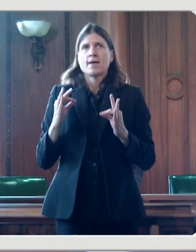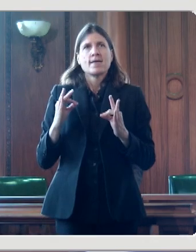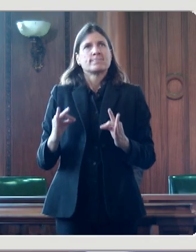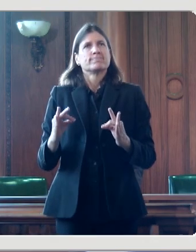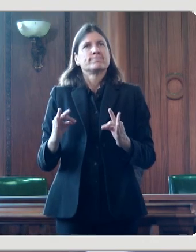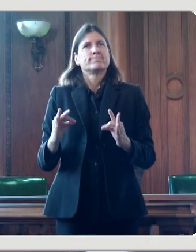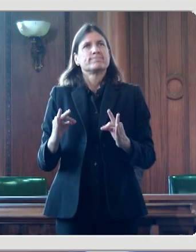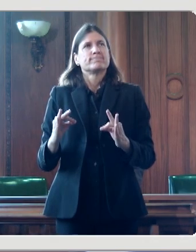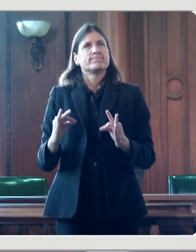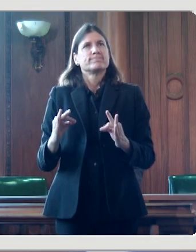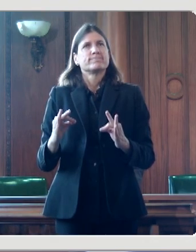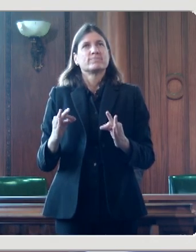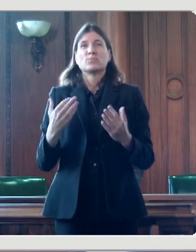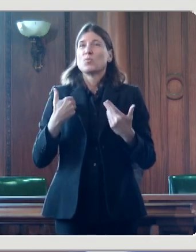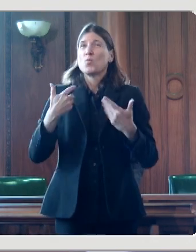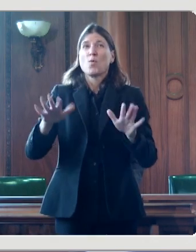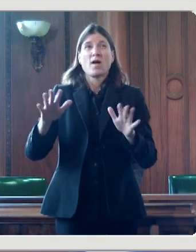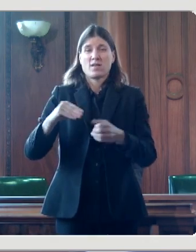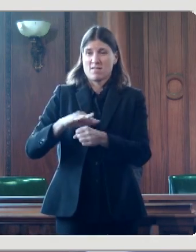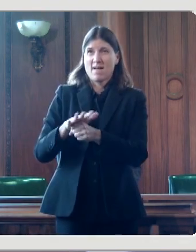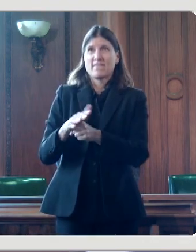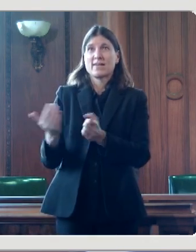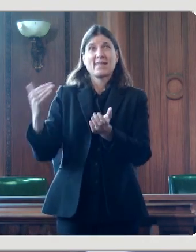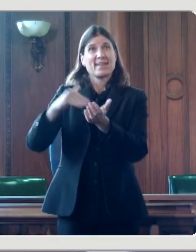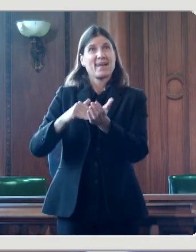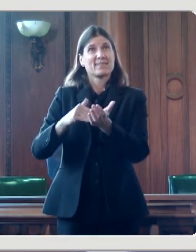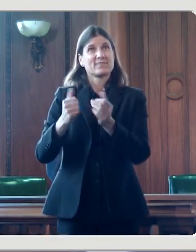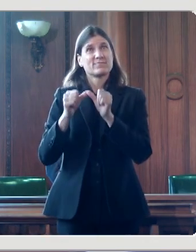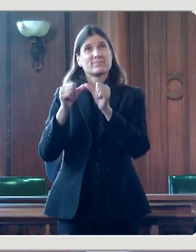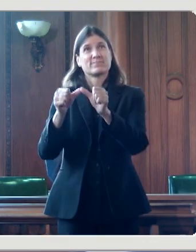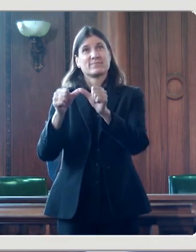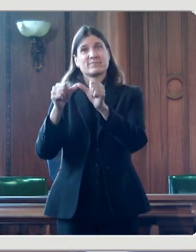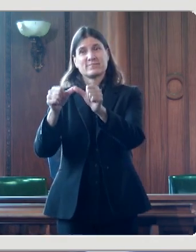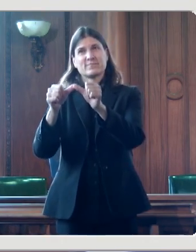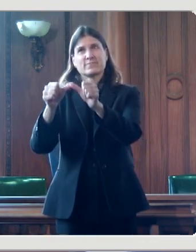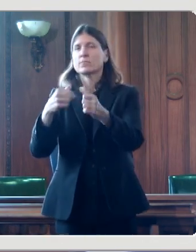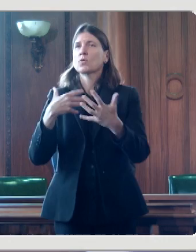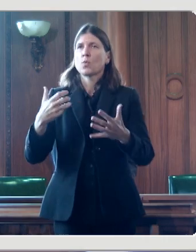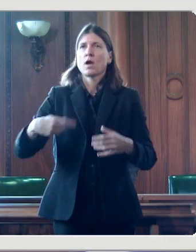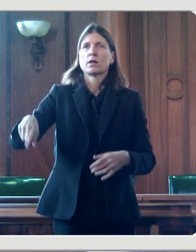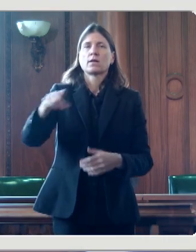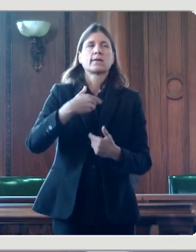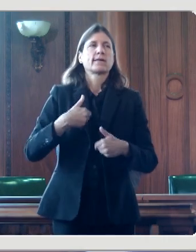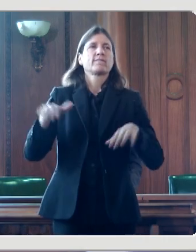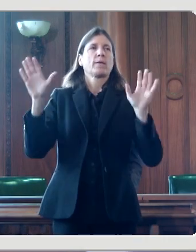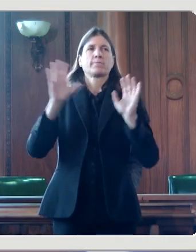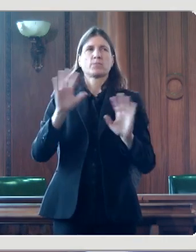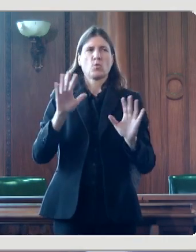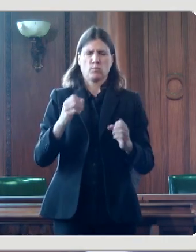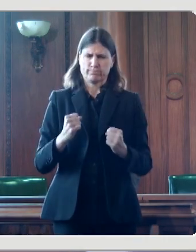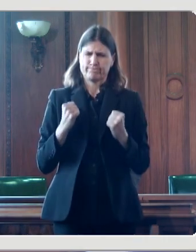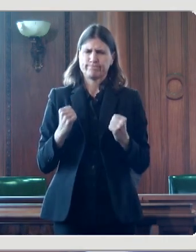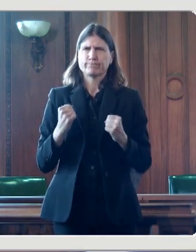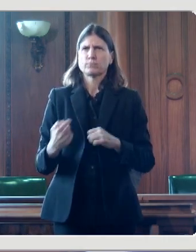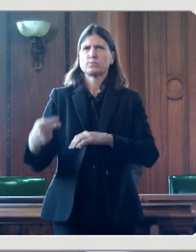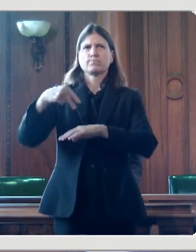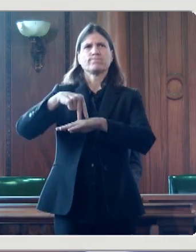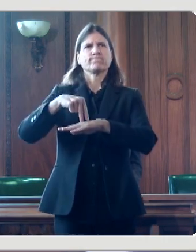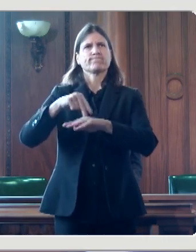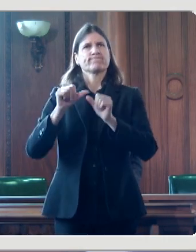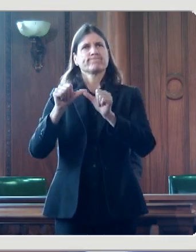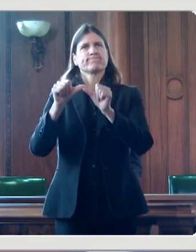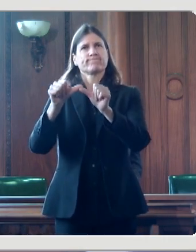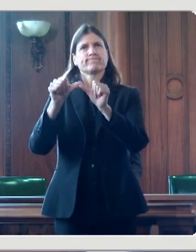resilience. With my behavioral health hat on, I'll describe a term that helps articulate